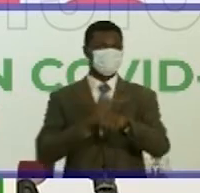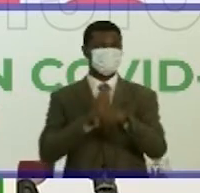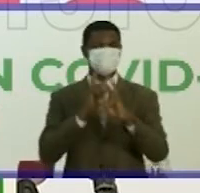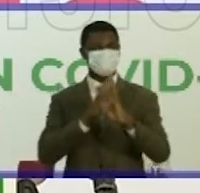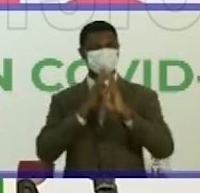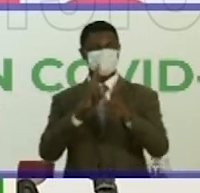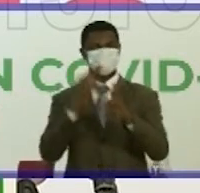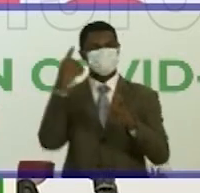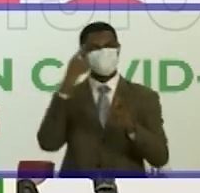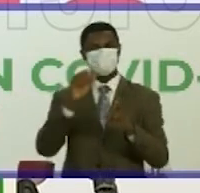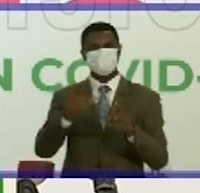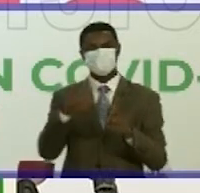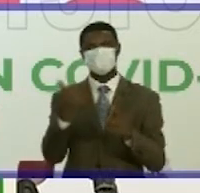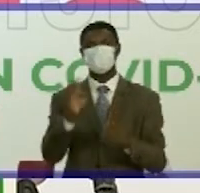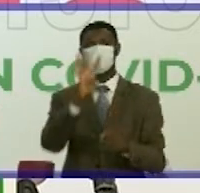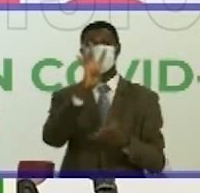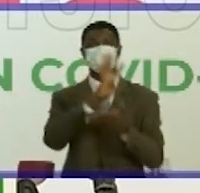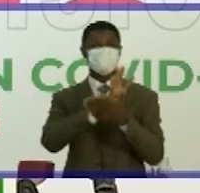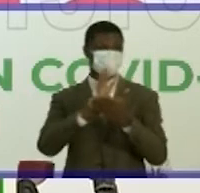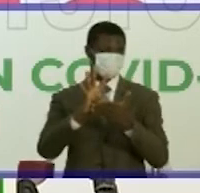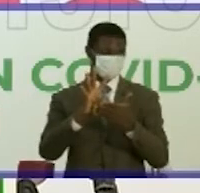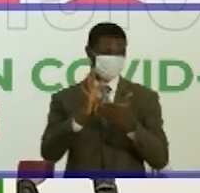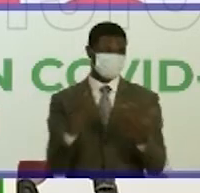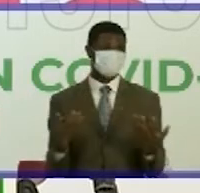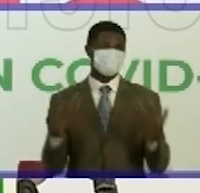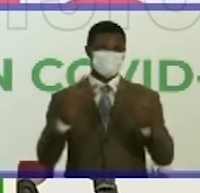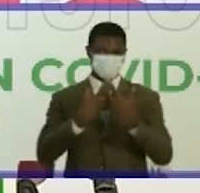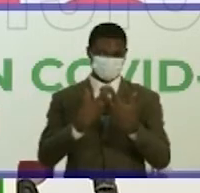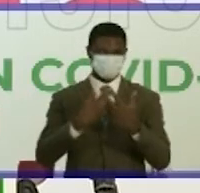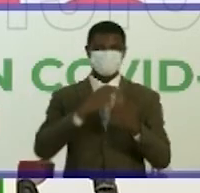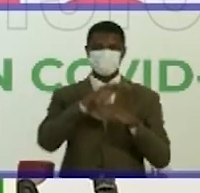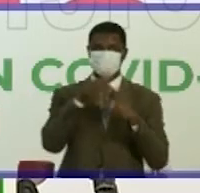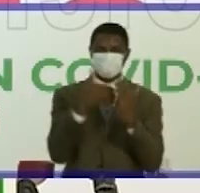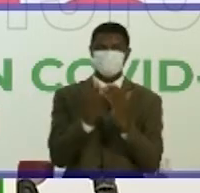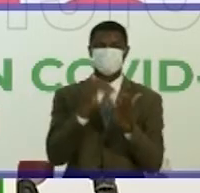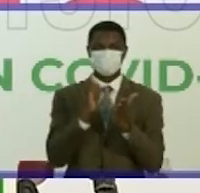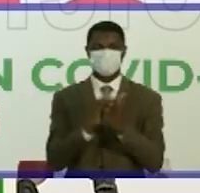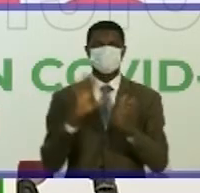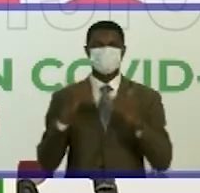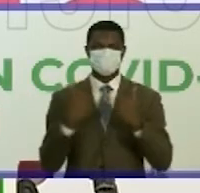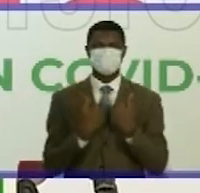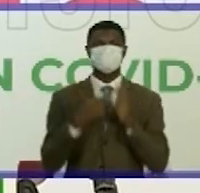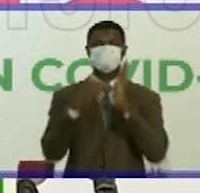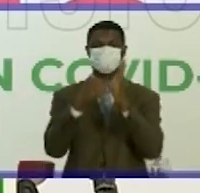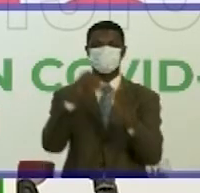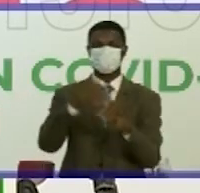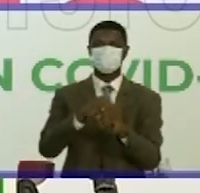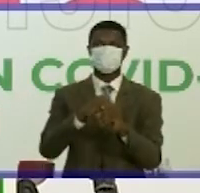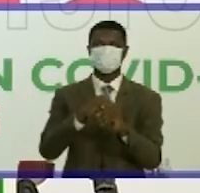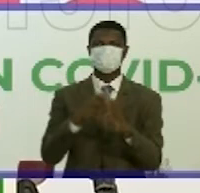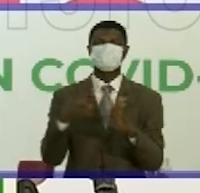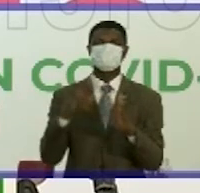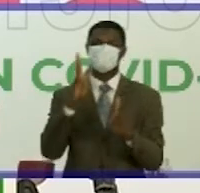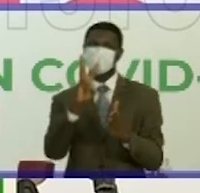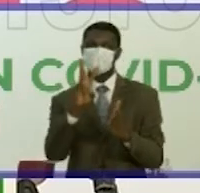another 4 weeks in line with the modifications reflected in the report, the sixth interim report